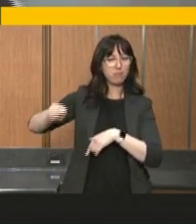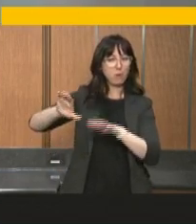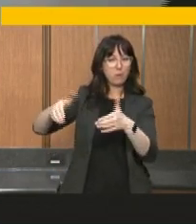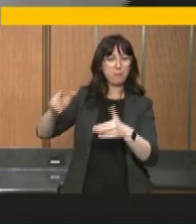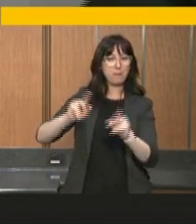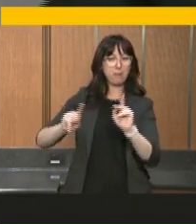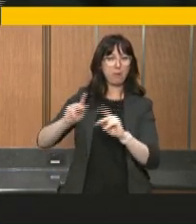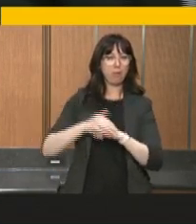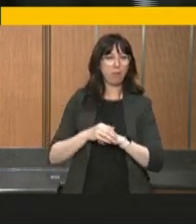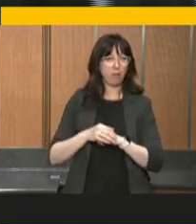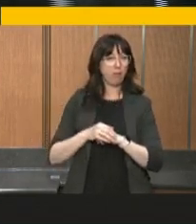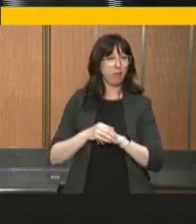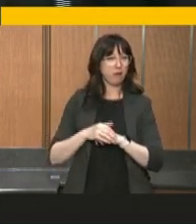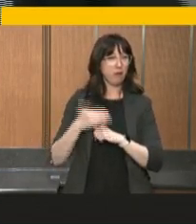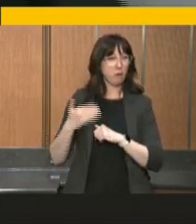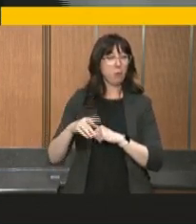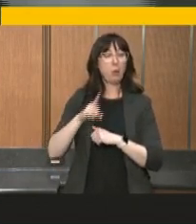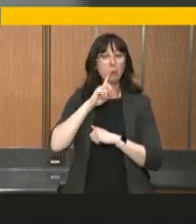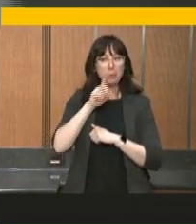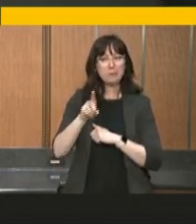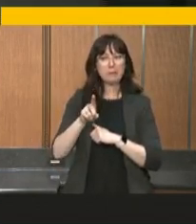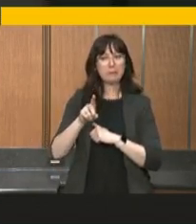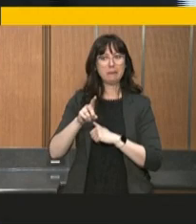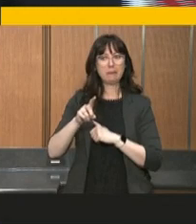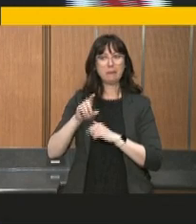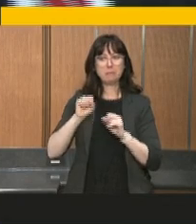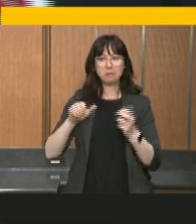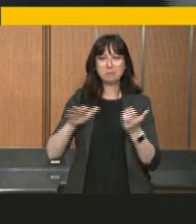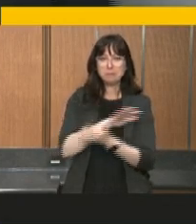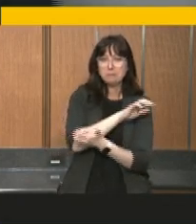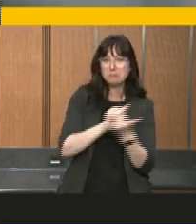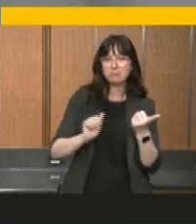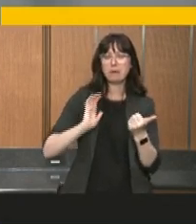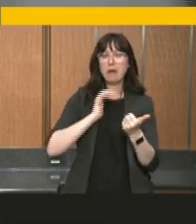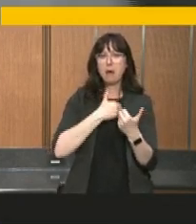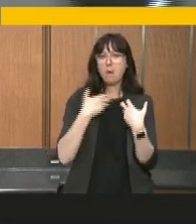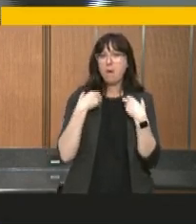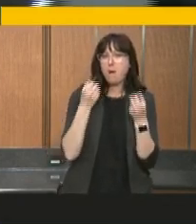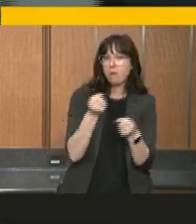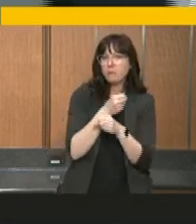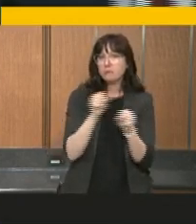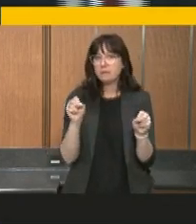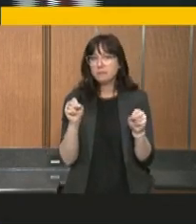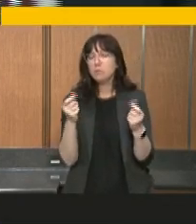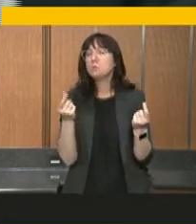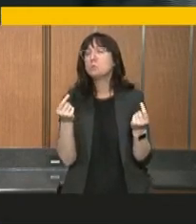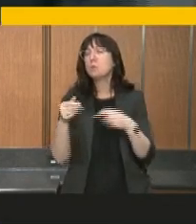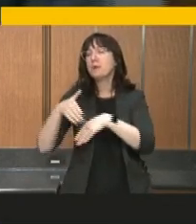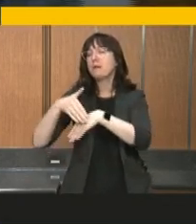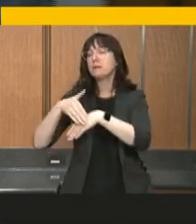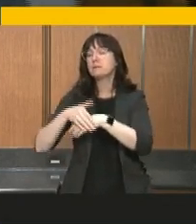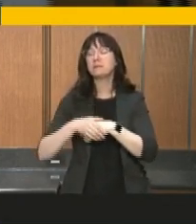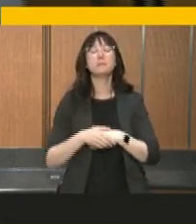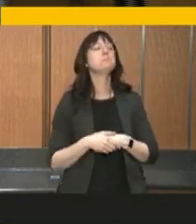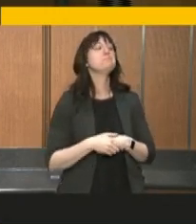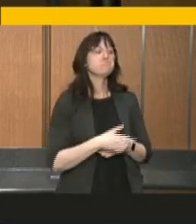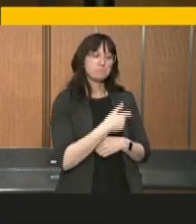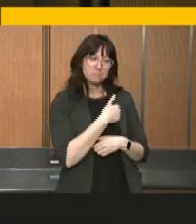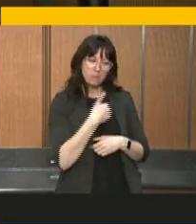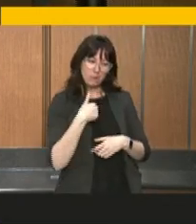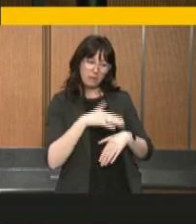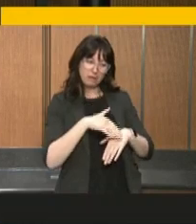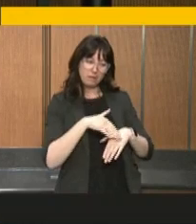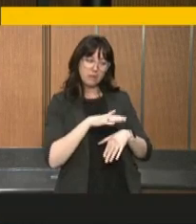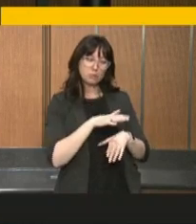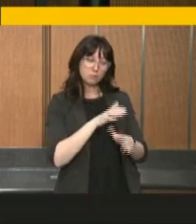are jeopardizing the health and safety of many citizens. Answer, what we're telling them is to listen